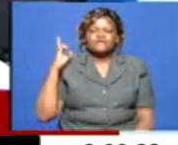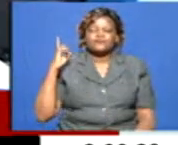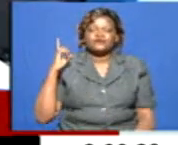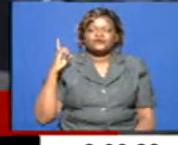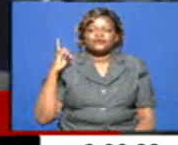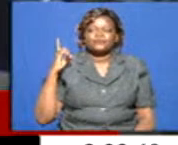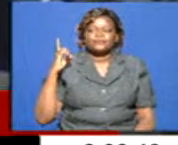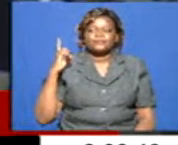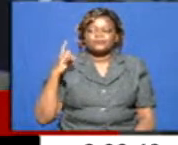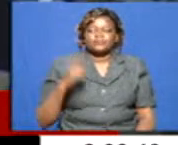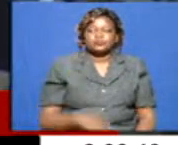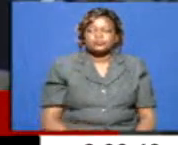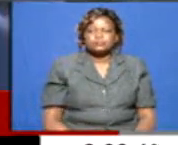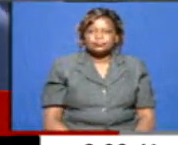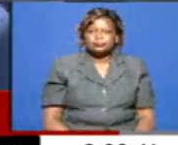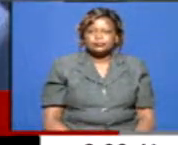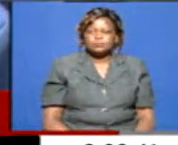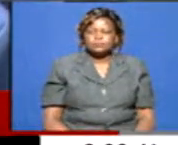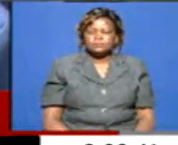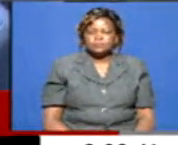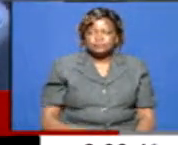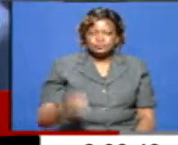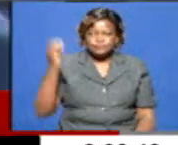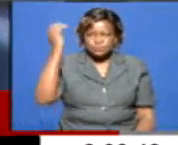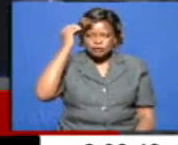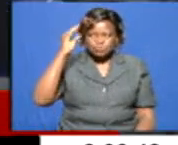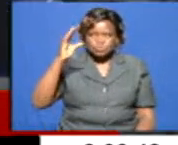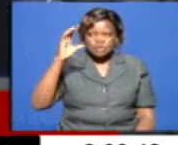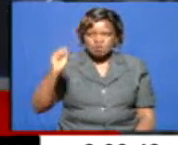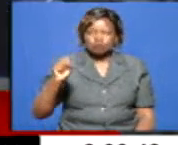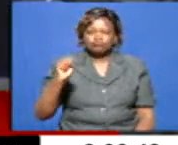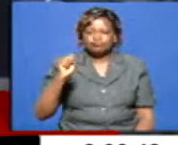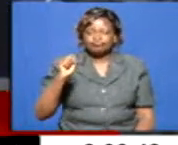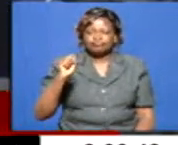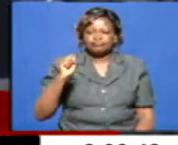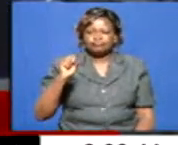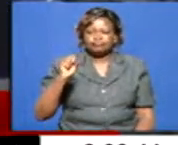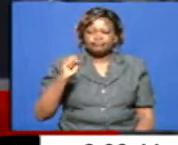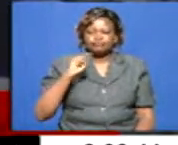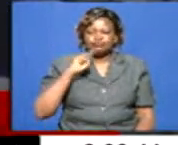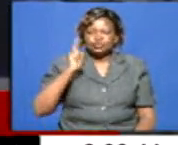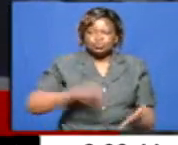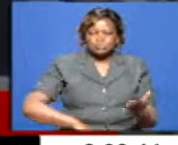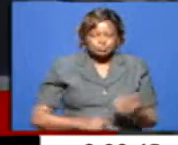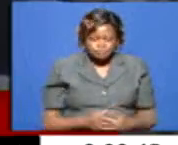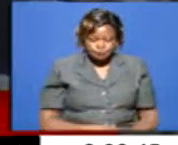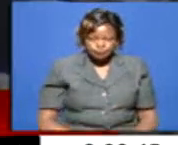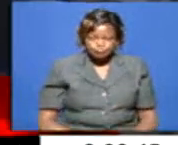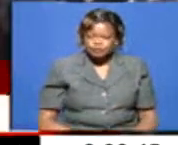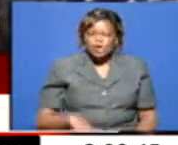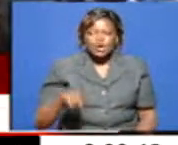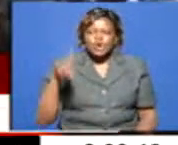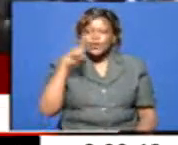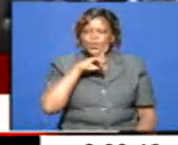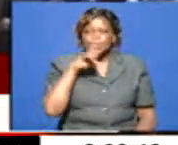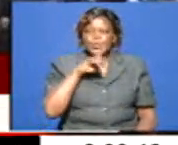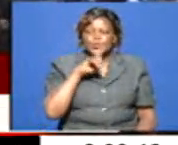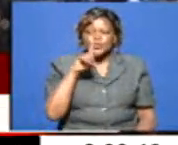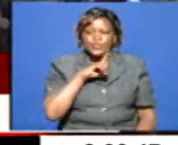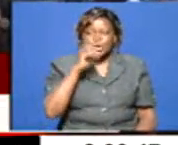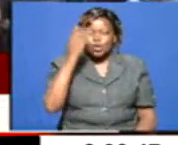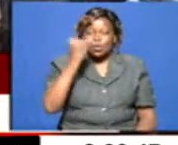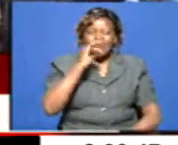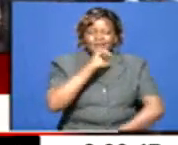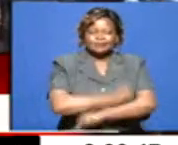report. Education Cabinet Secretary Professor George Magoha is now talking tough as cases of school